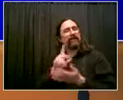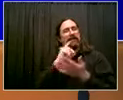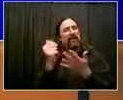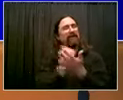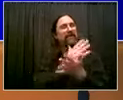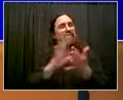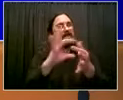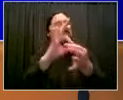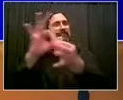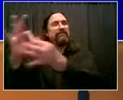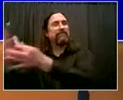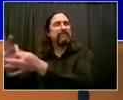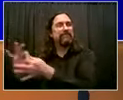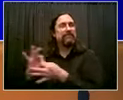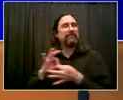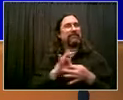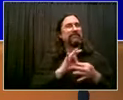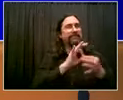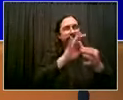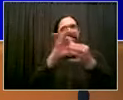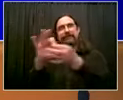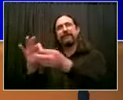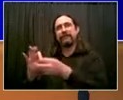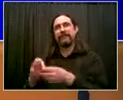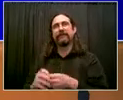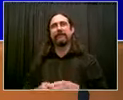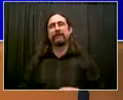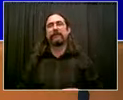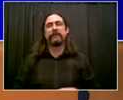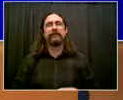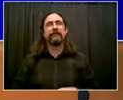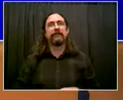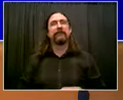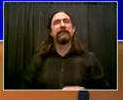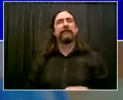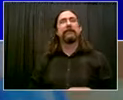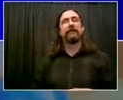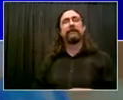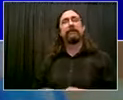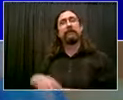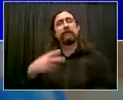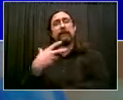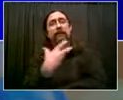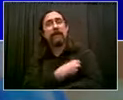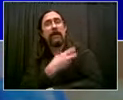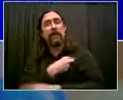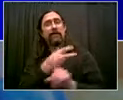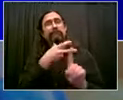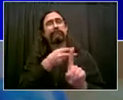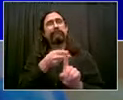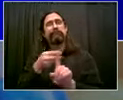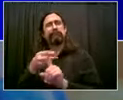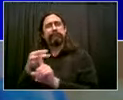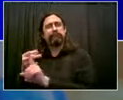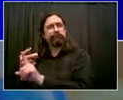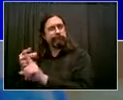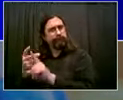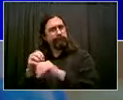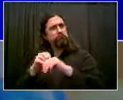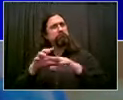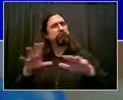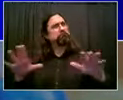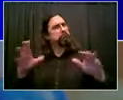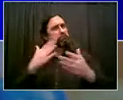means vaccinations. Vaccinations equal freedom. And we've got more good news today on the vaccination front. We now have hit the lowest